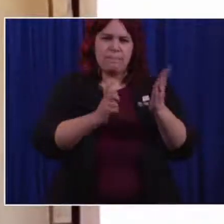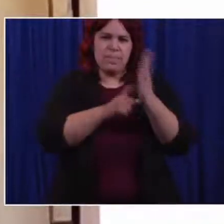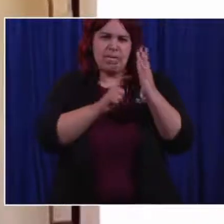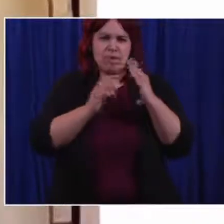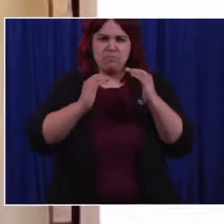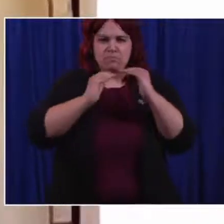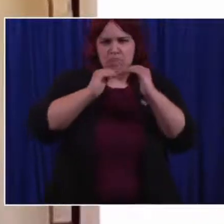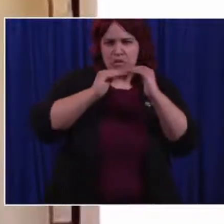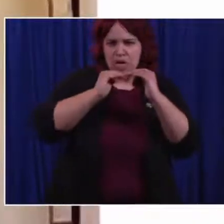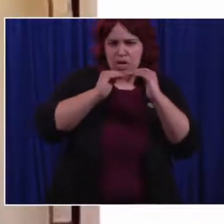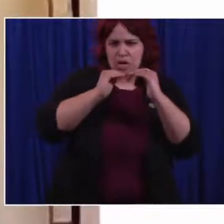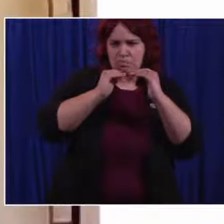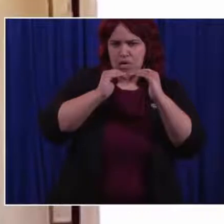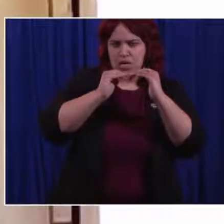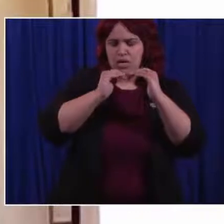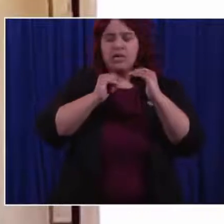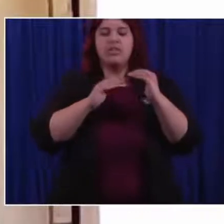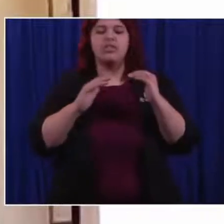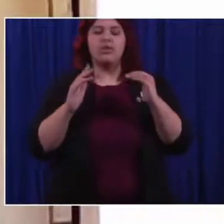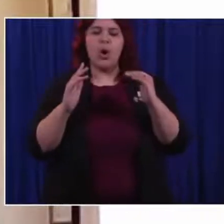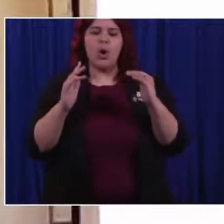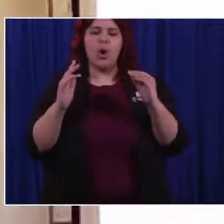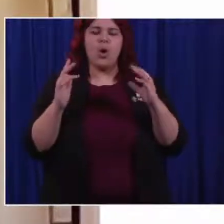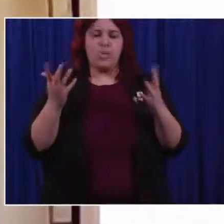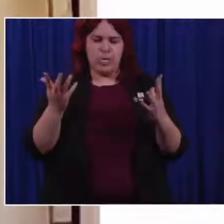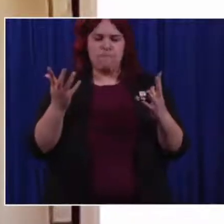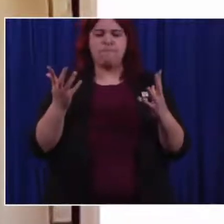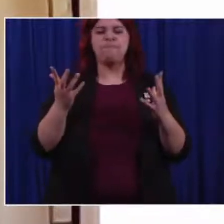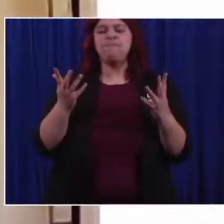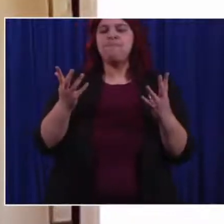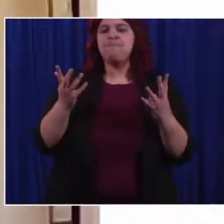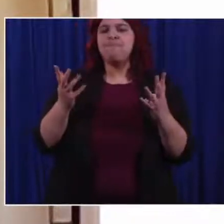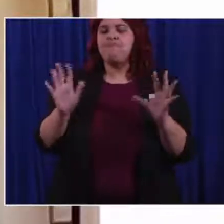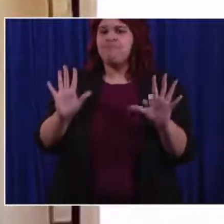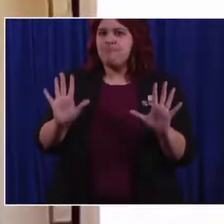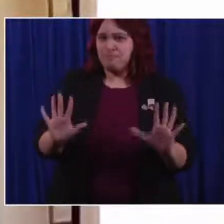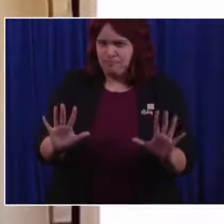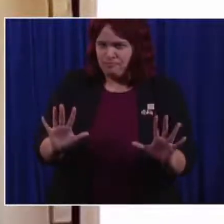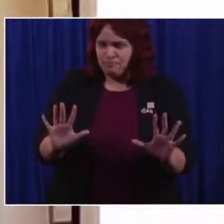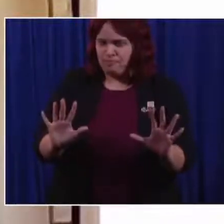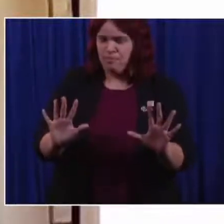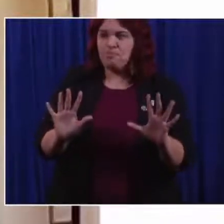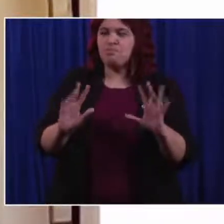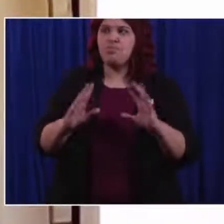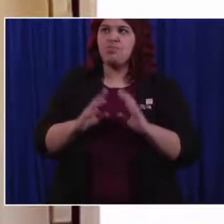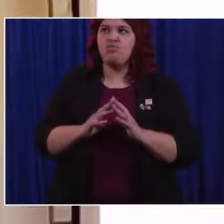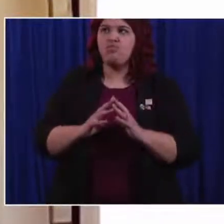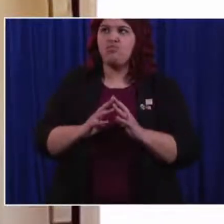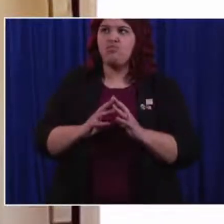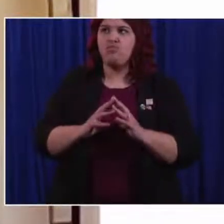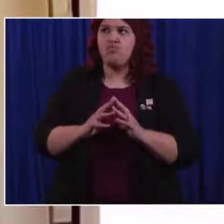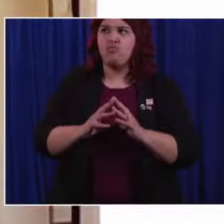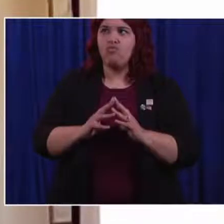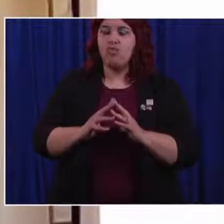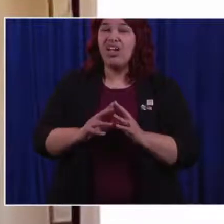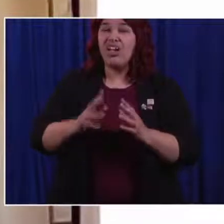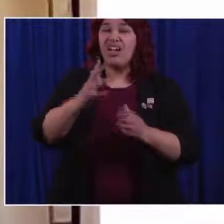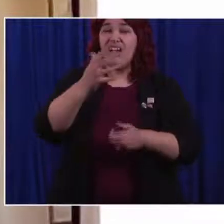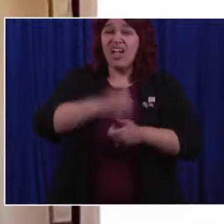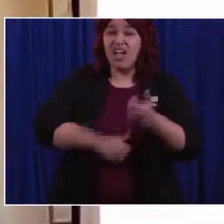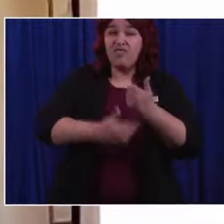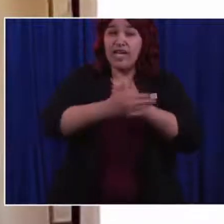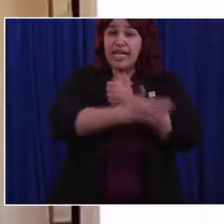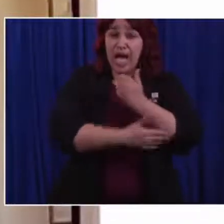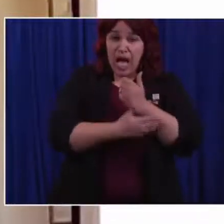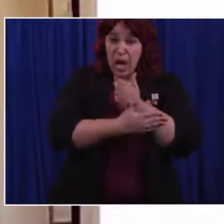particularly for the state. It's very hard to predict where every county in the state will be as